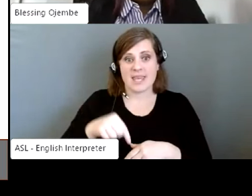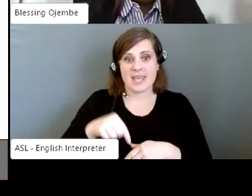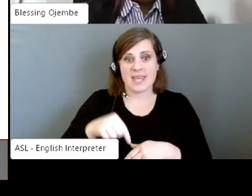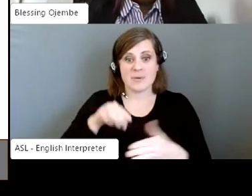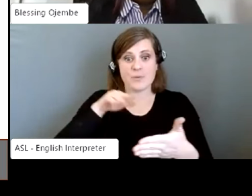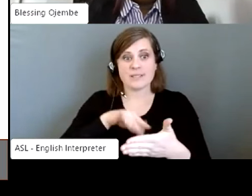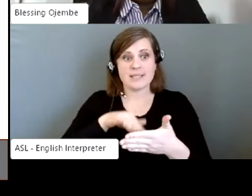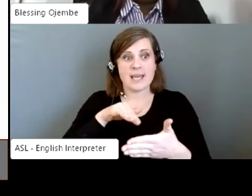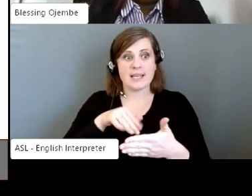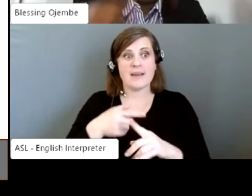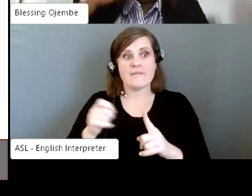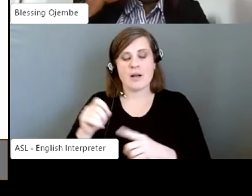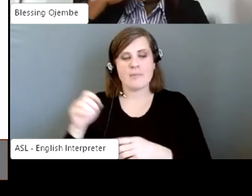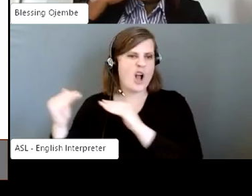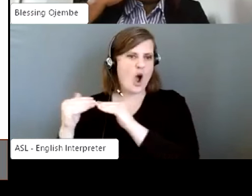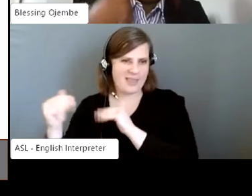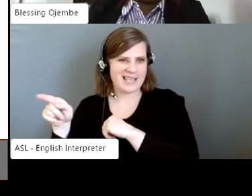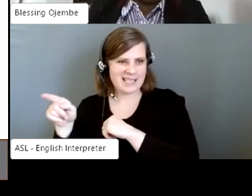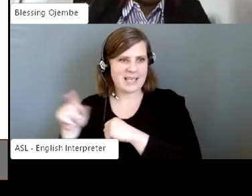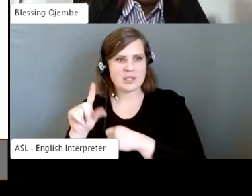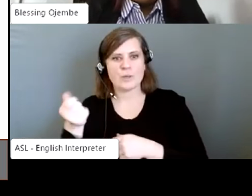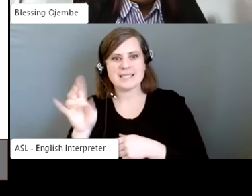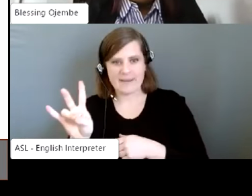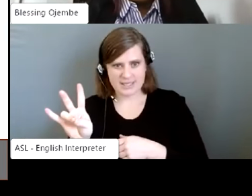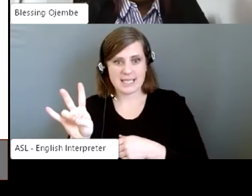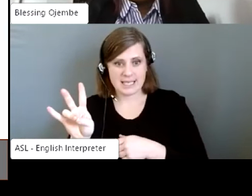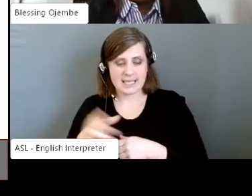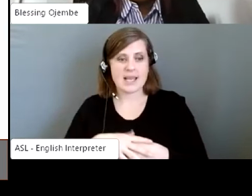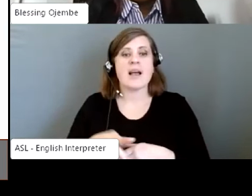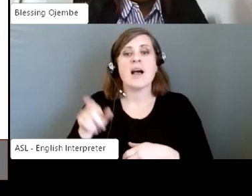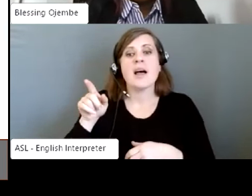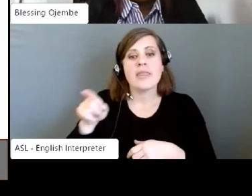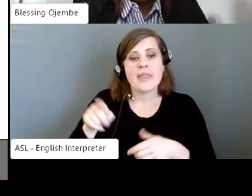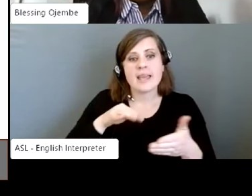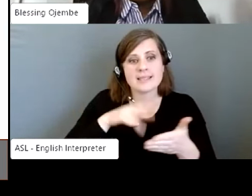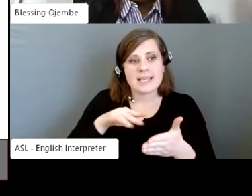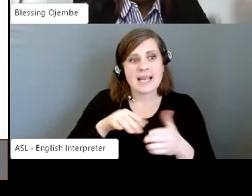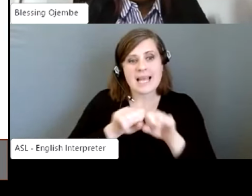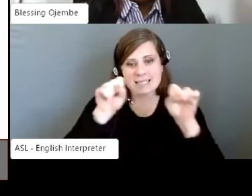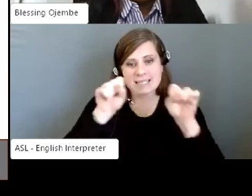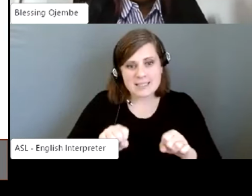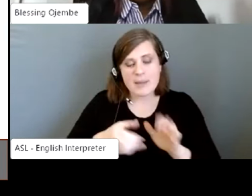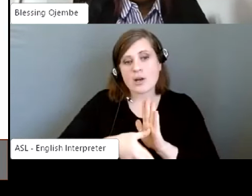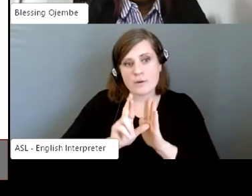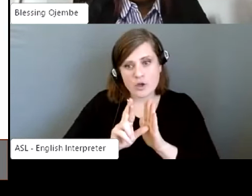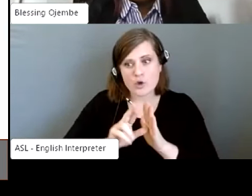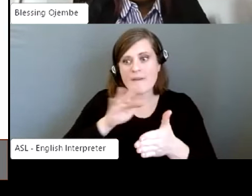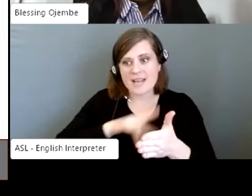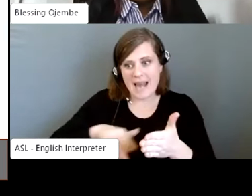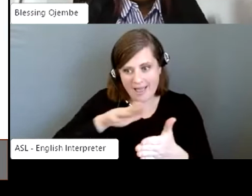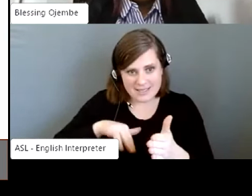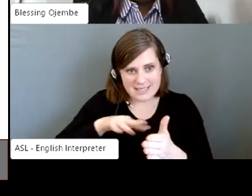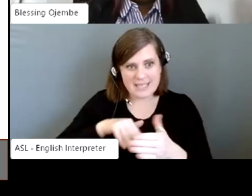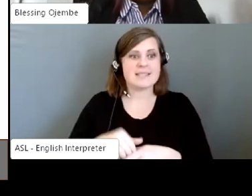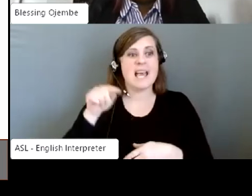by Ho and colleague in 2017. They conducted what we call a systematic review and meta-analysis. A